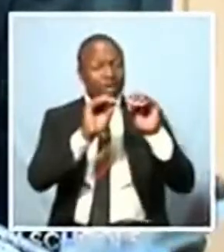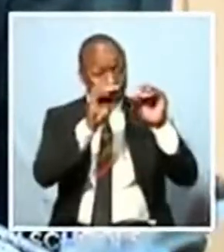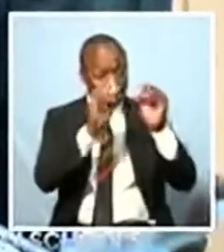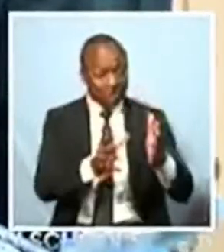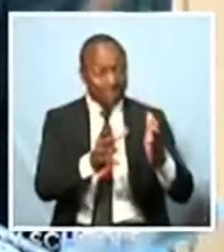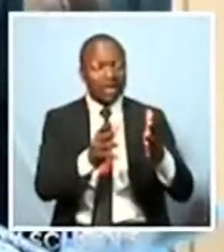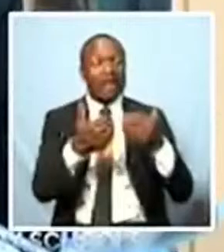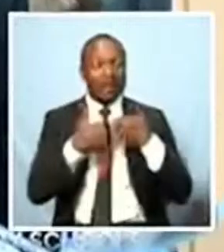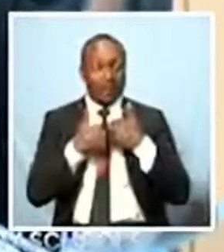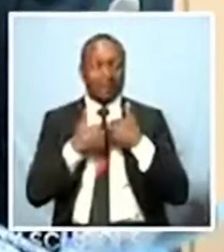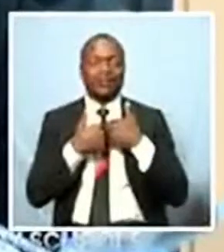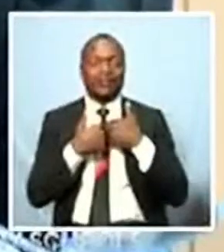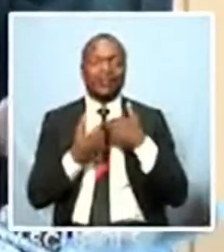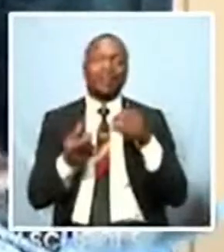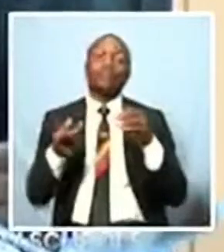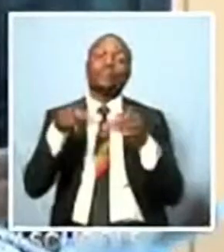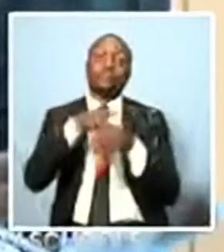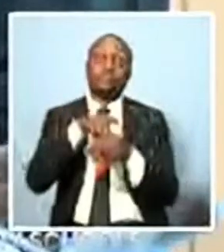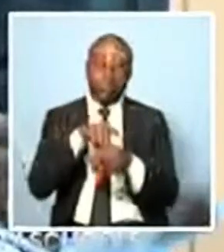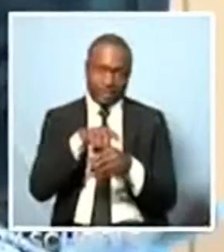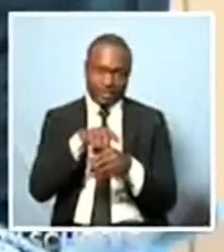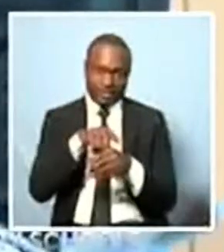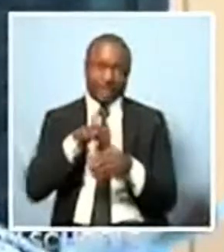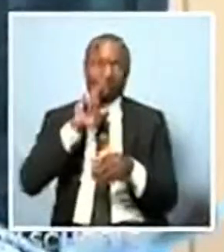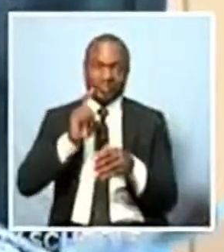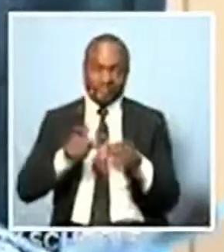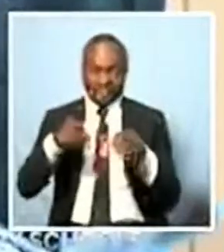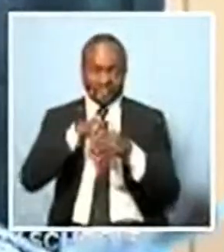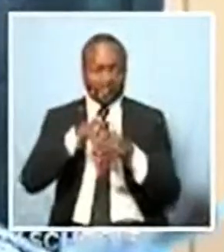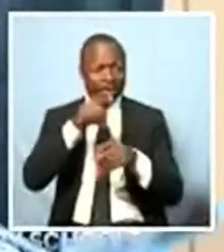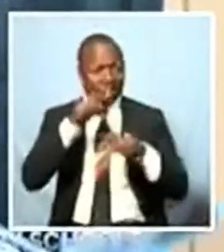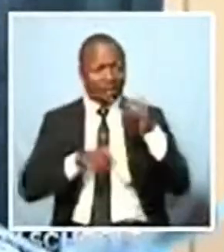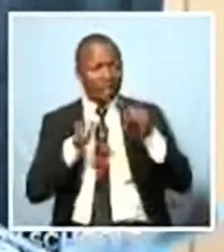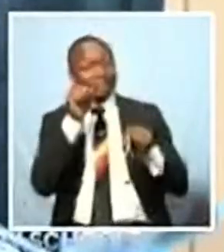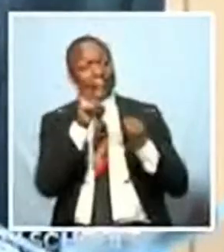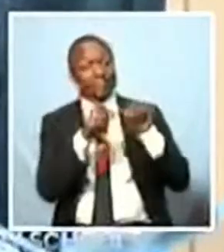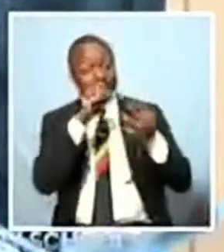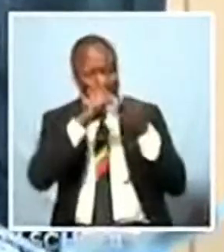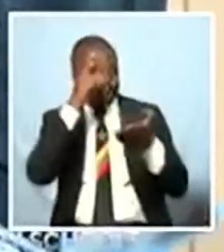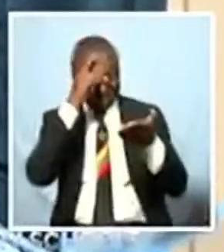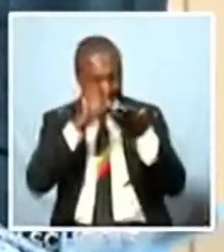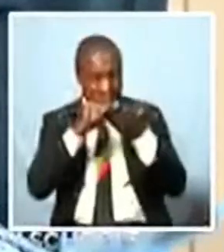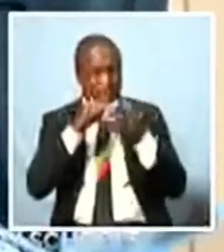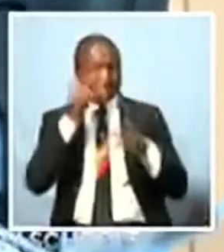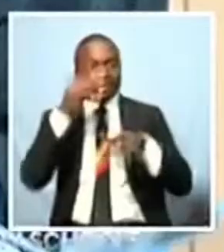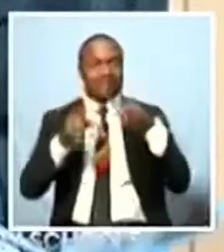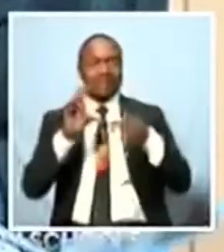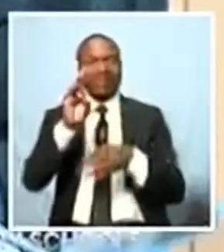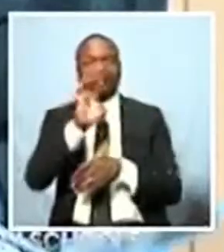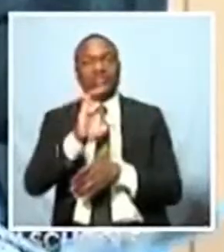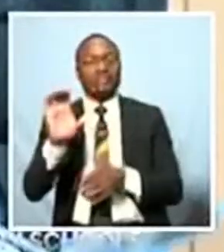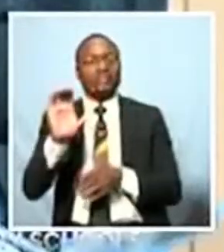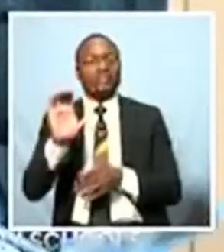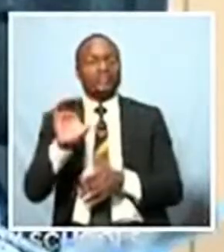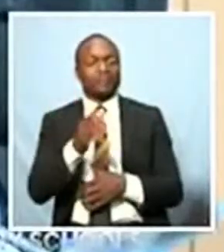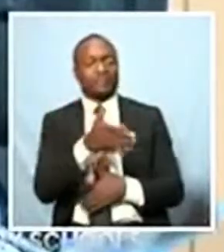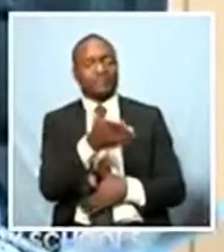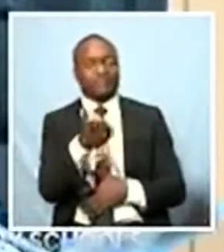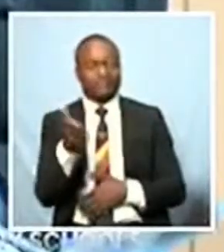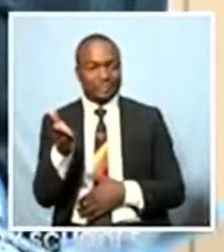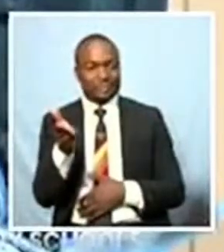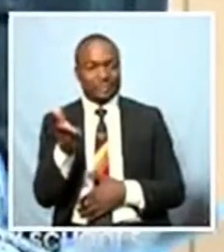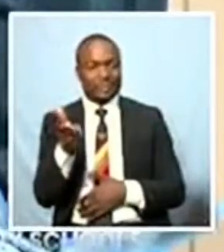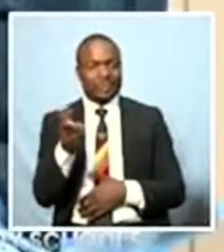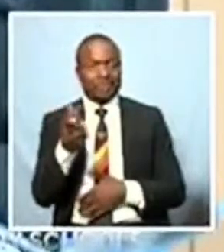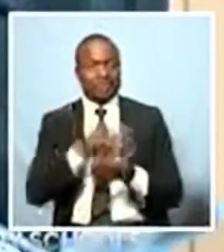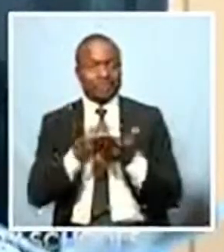part to play in this decline. I can't really blame the pupils if it's almost 700 of them unable